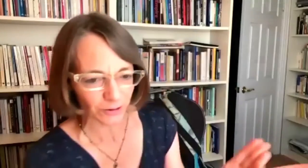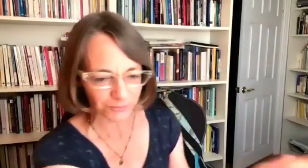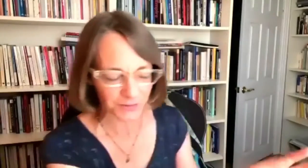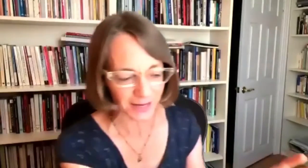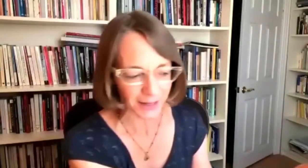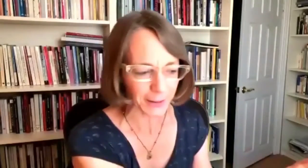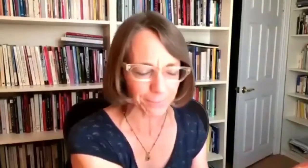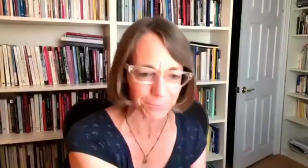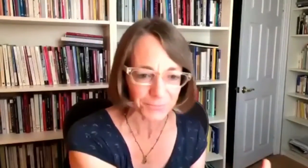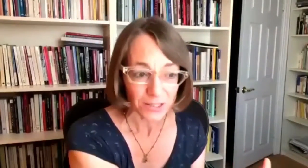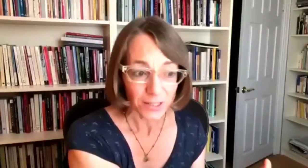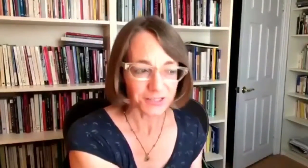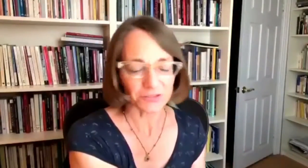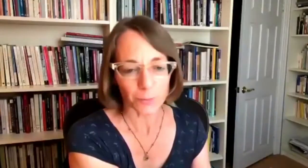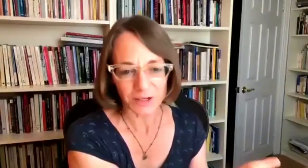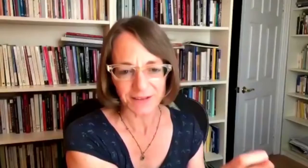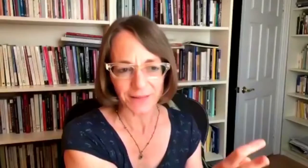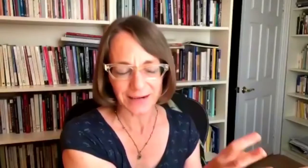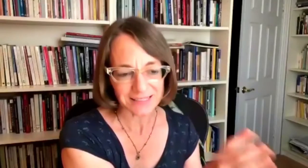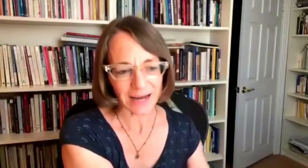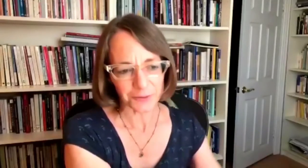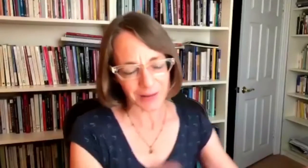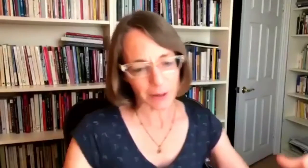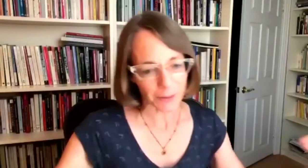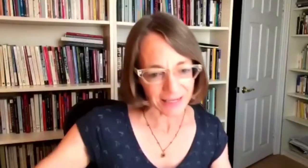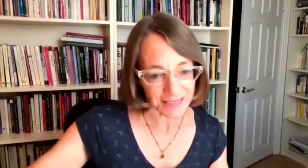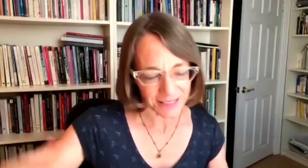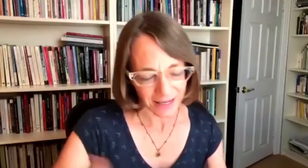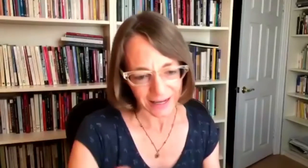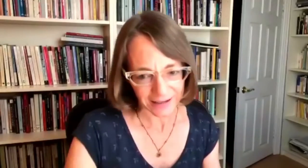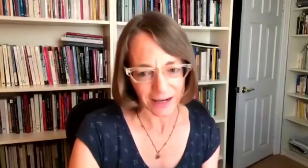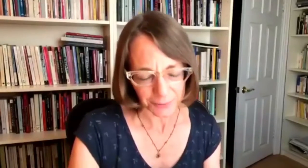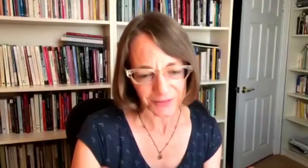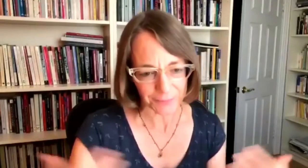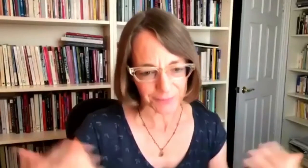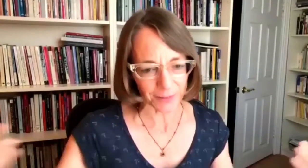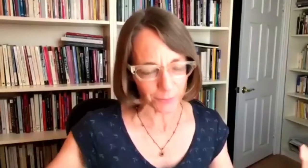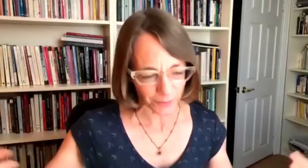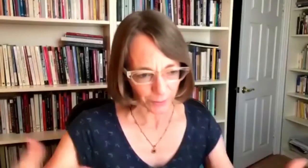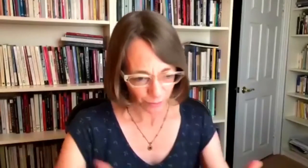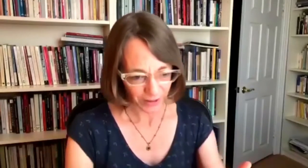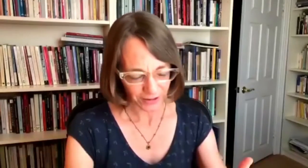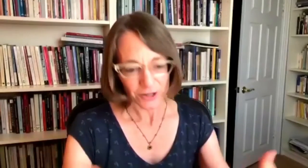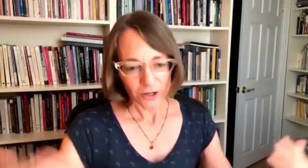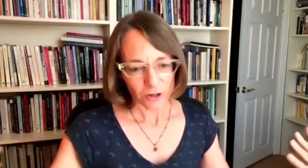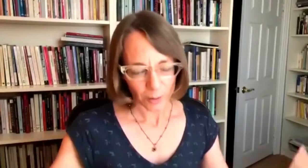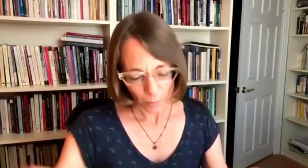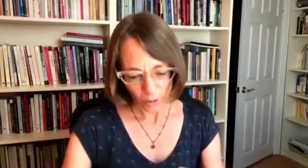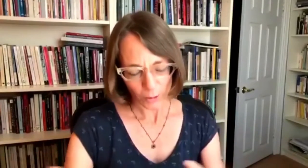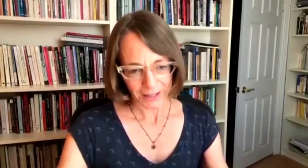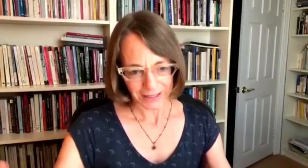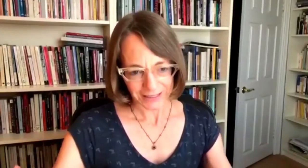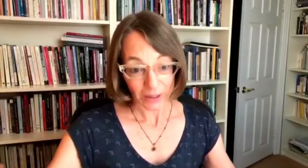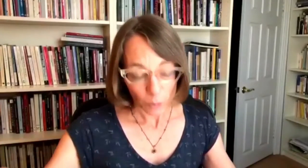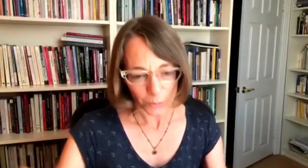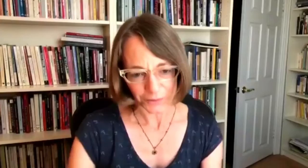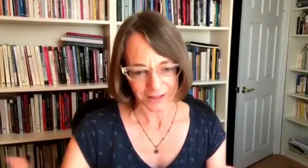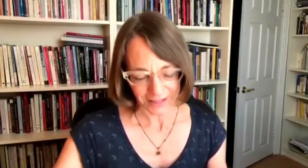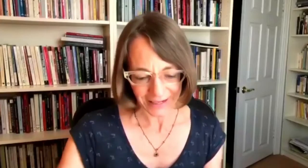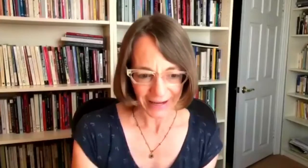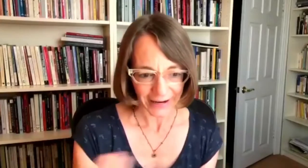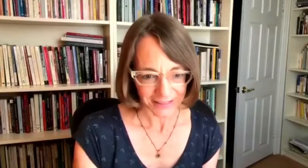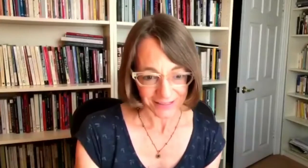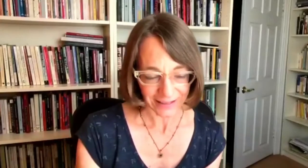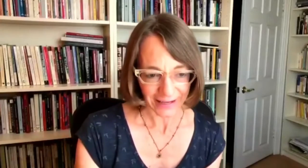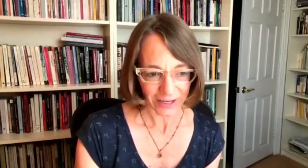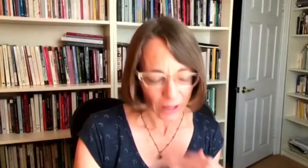wanting to put the church position on one side and then the state on the